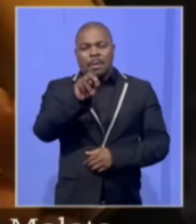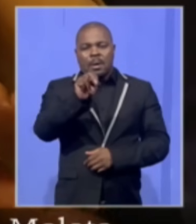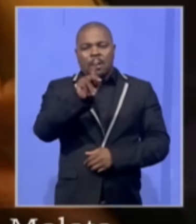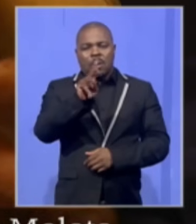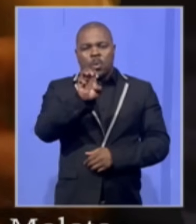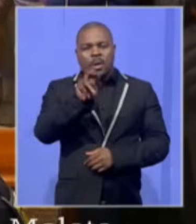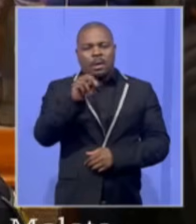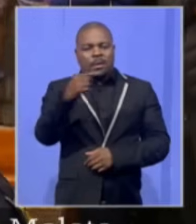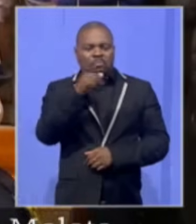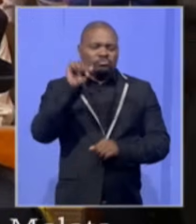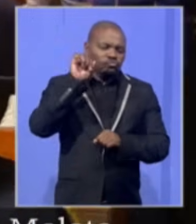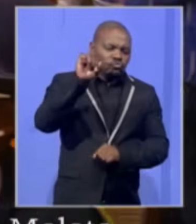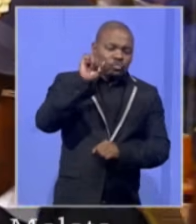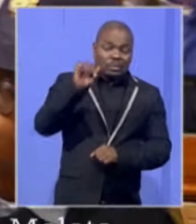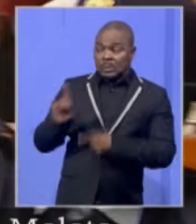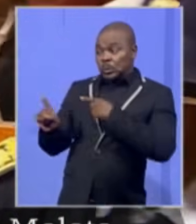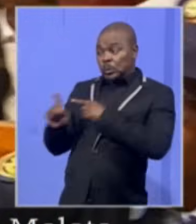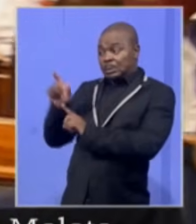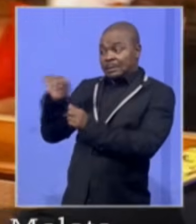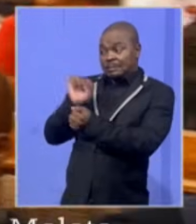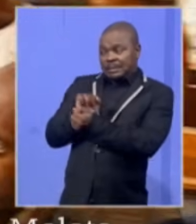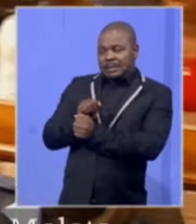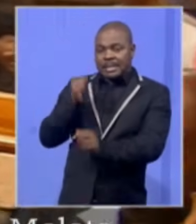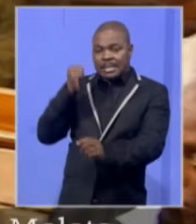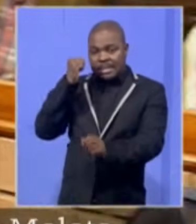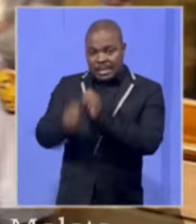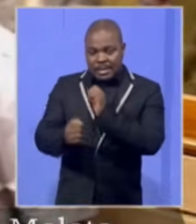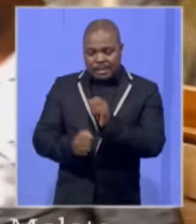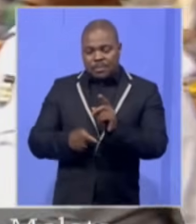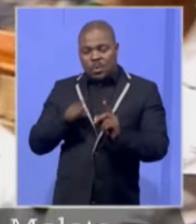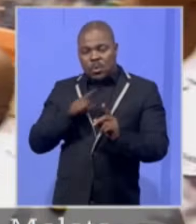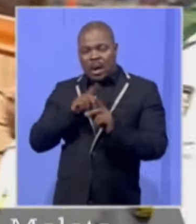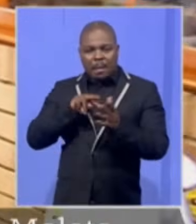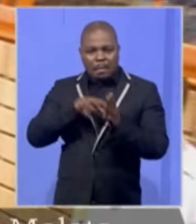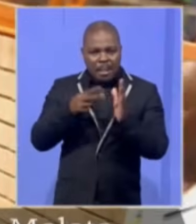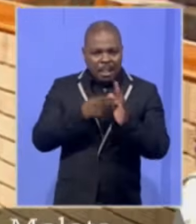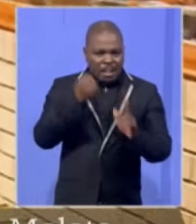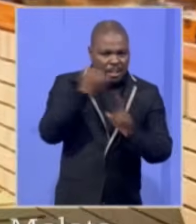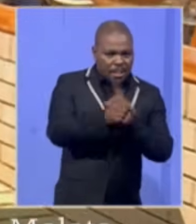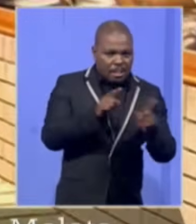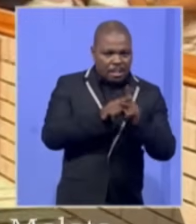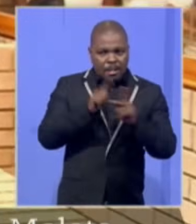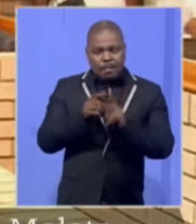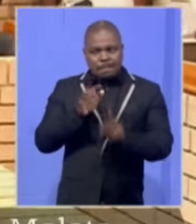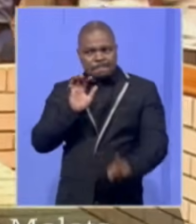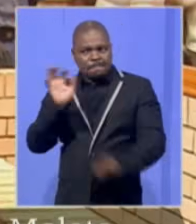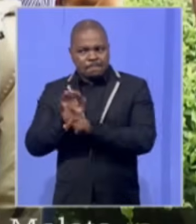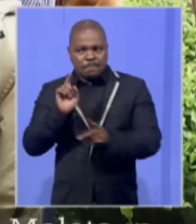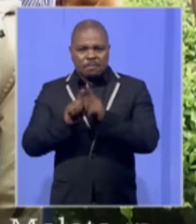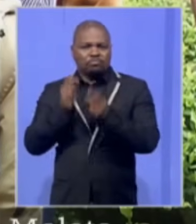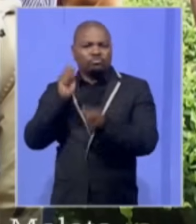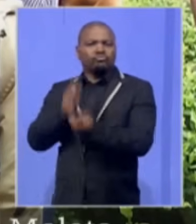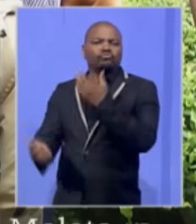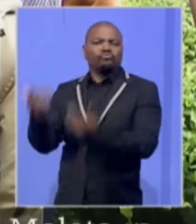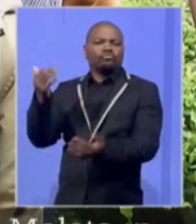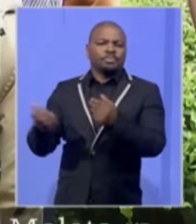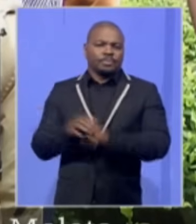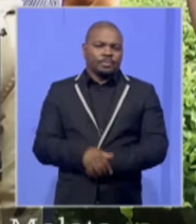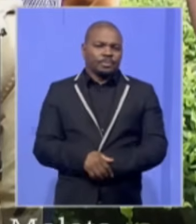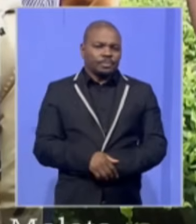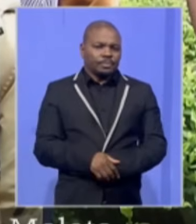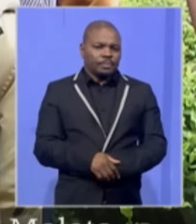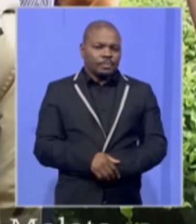Andrew Metlhape o lebagane ke melato ya polao e rulagantsweng go tshosetsa le go fisa molelo. Bana bana ka cancel